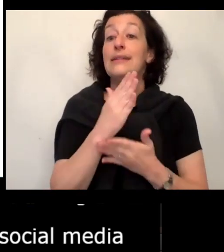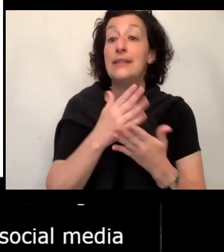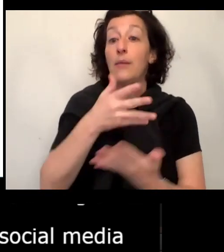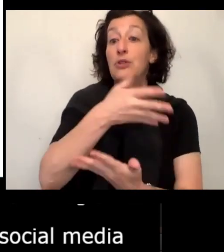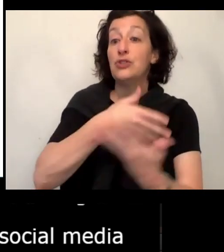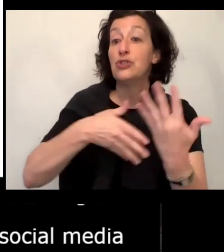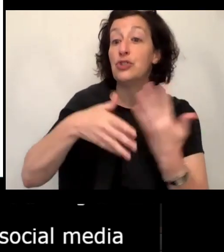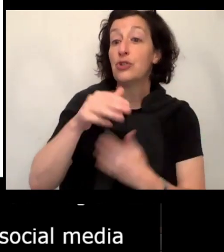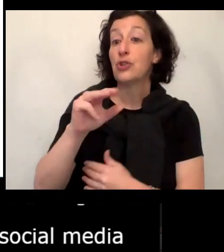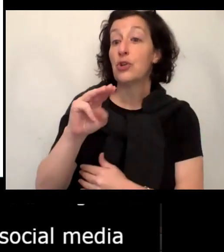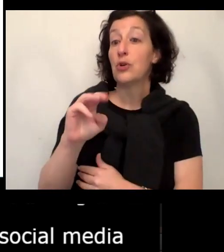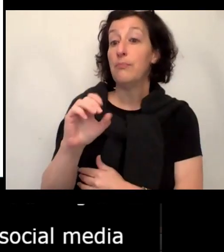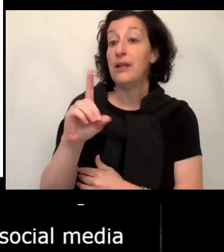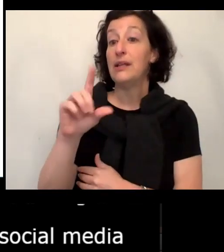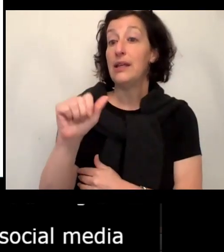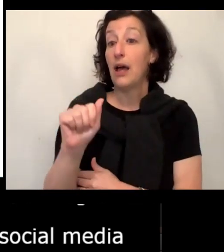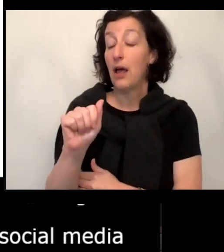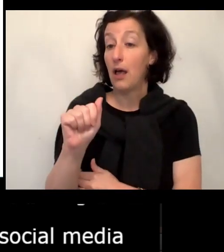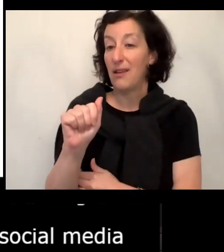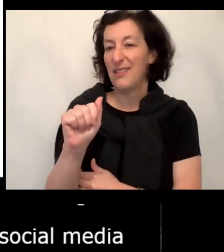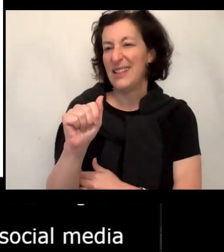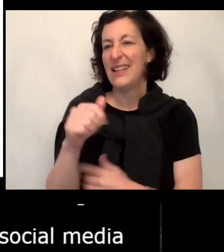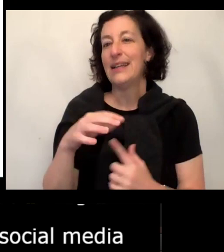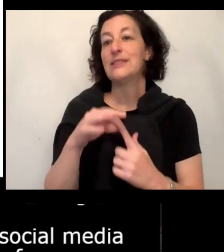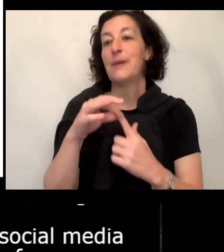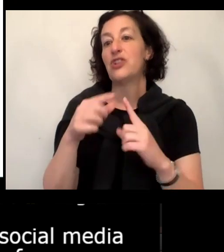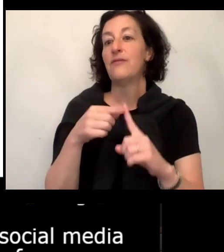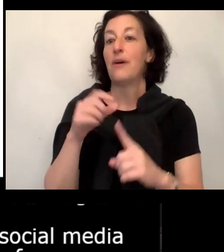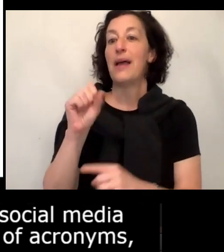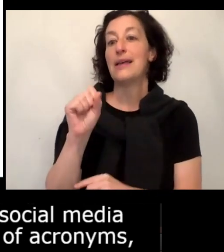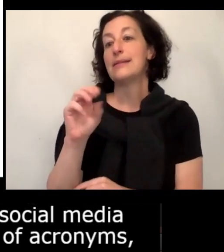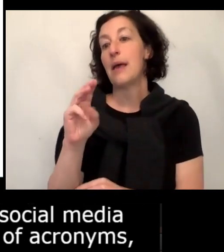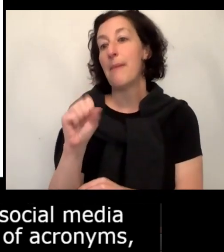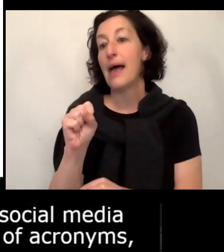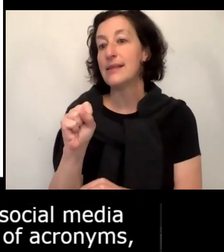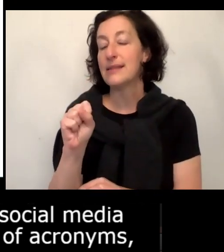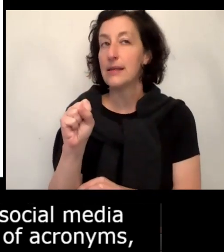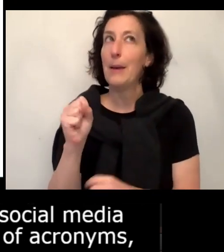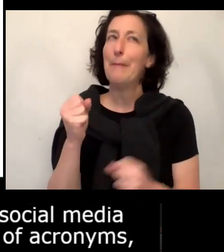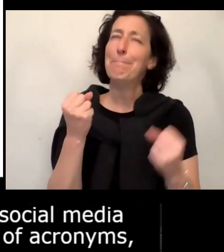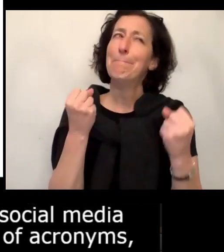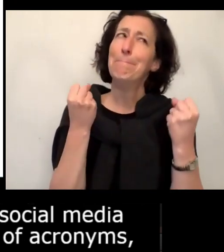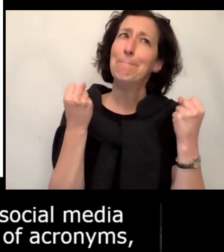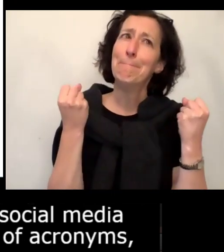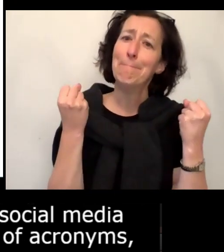of acronyms, whether it's LOL for laugh out loud,